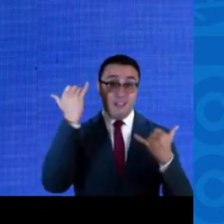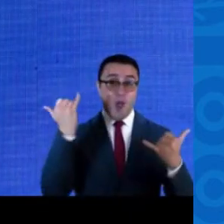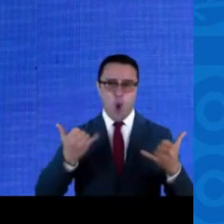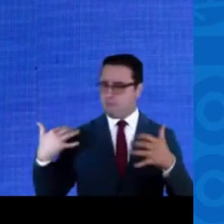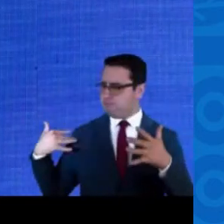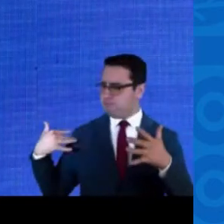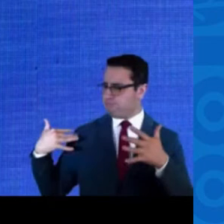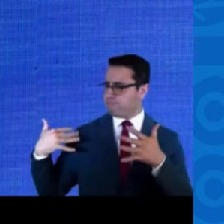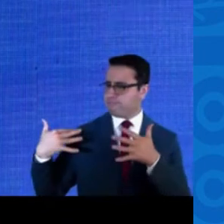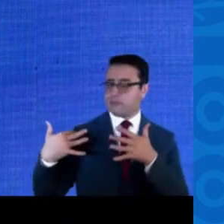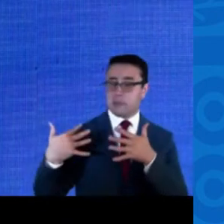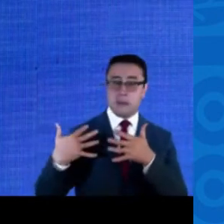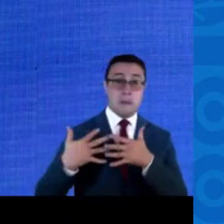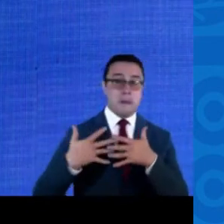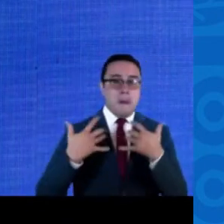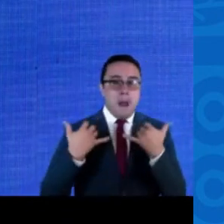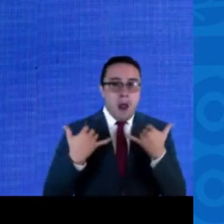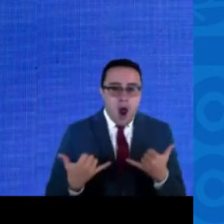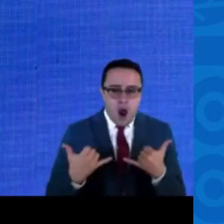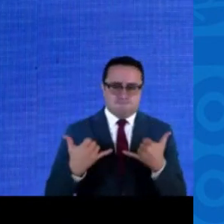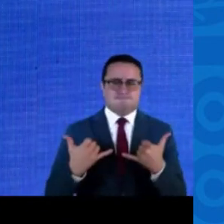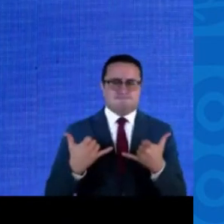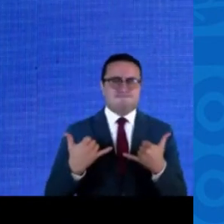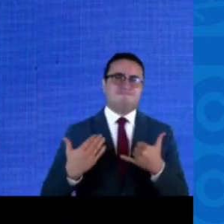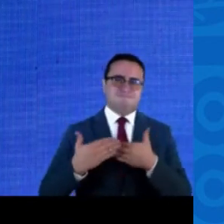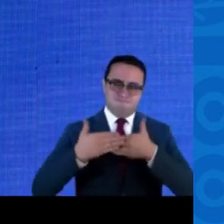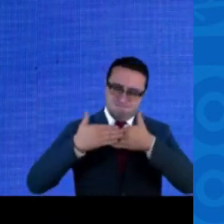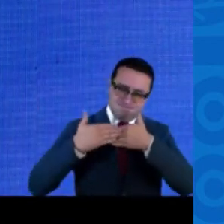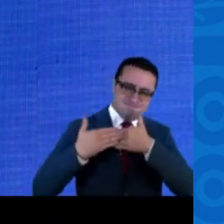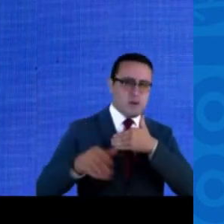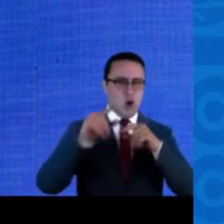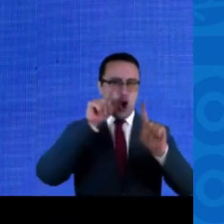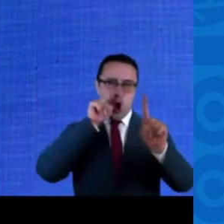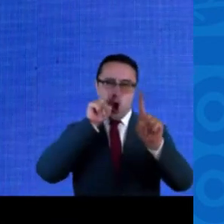by telling you that today we have more than ever a